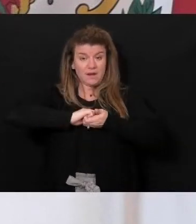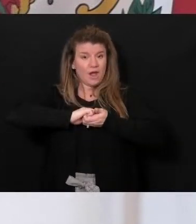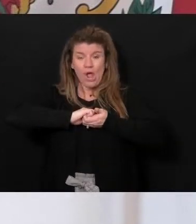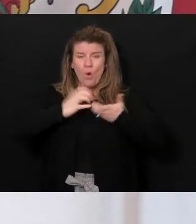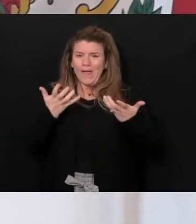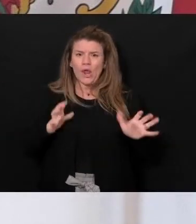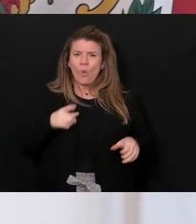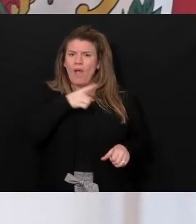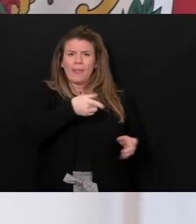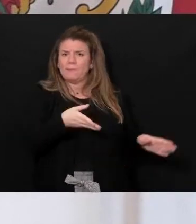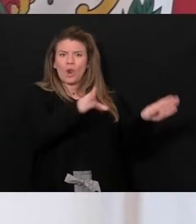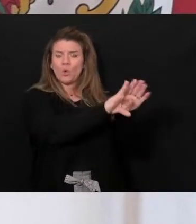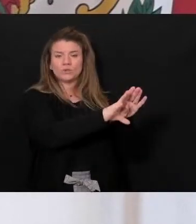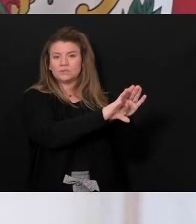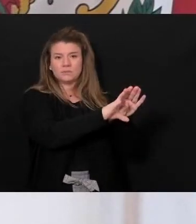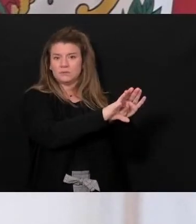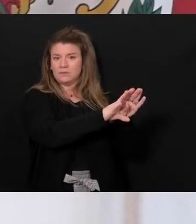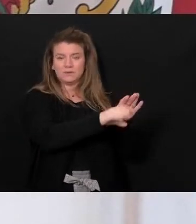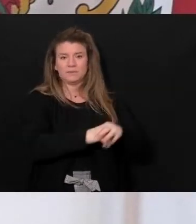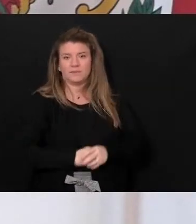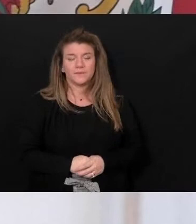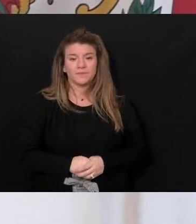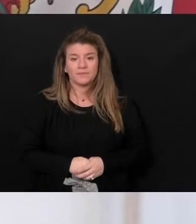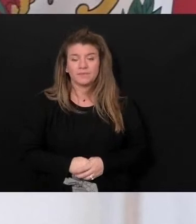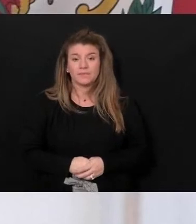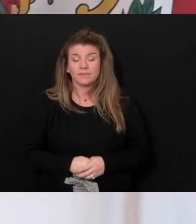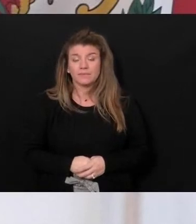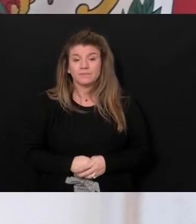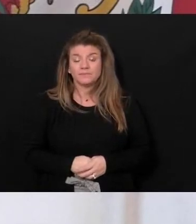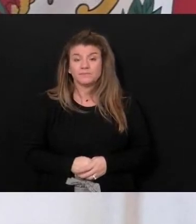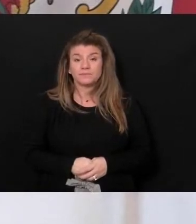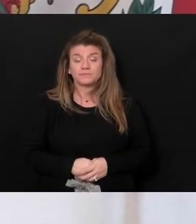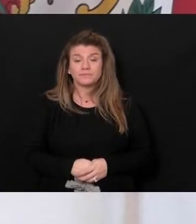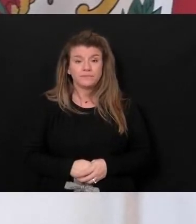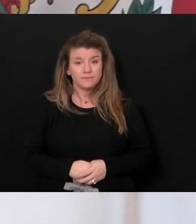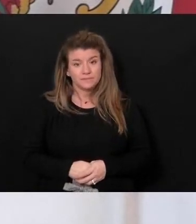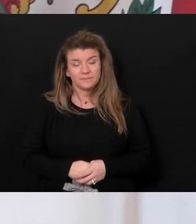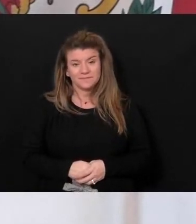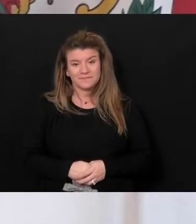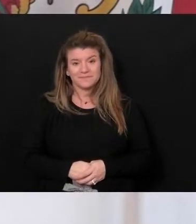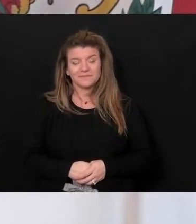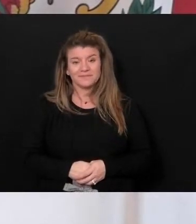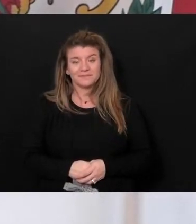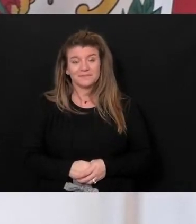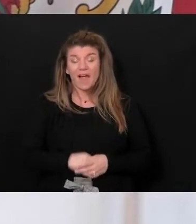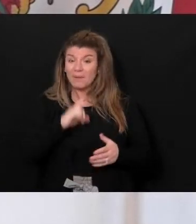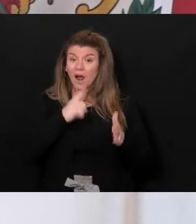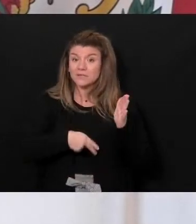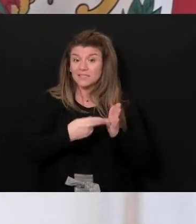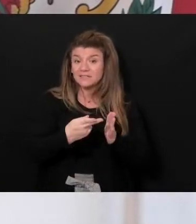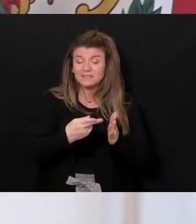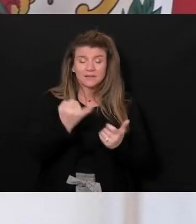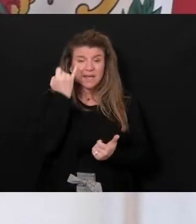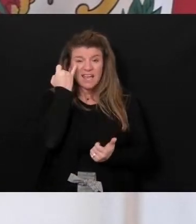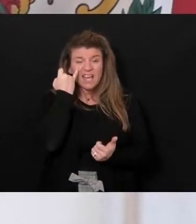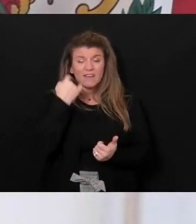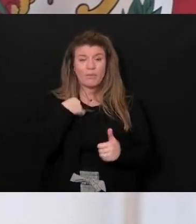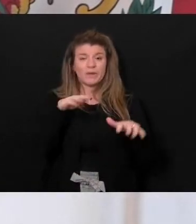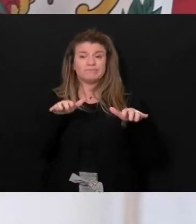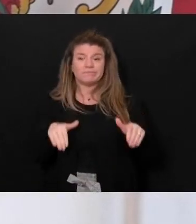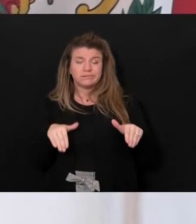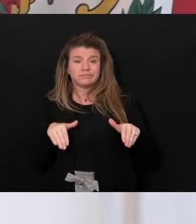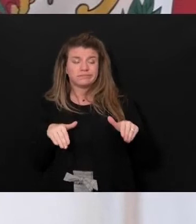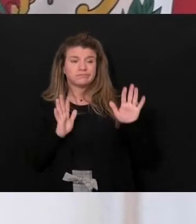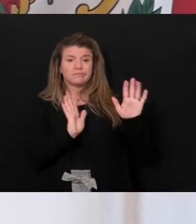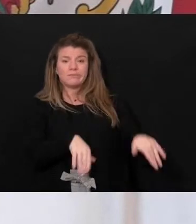die. Now, just to tell it like it is, if we'd have sat on our hands just a little teeny